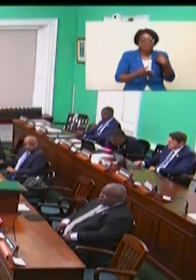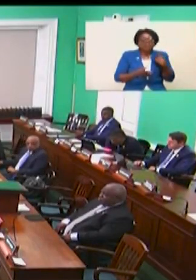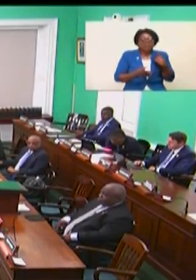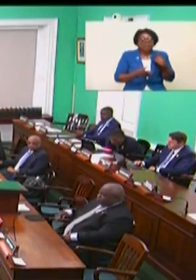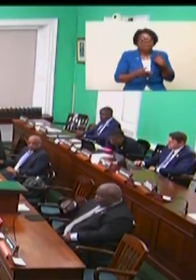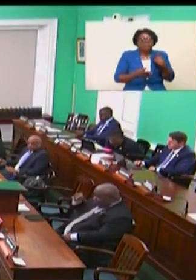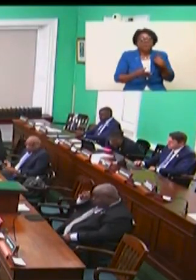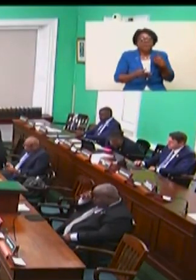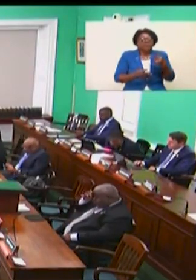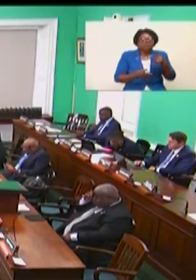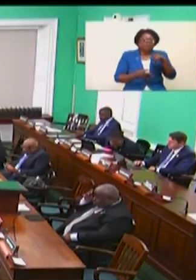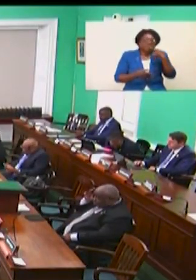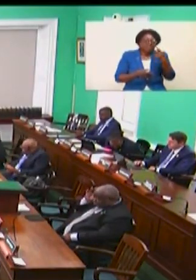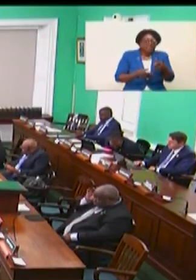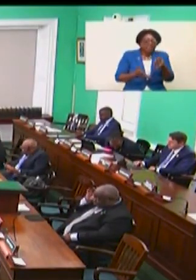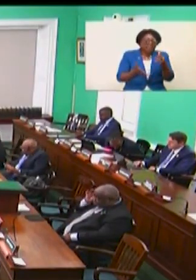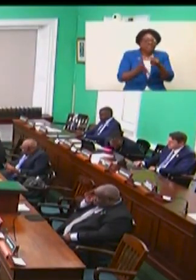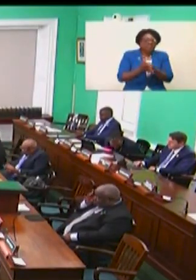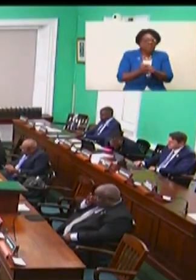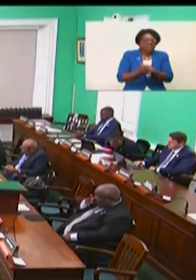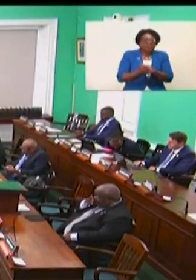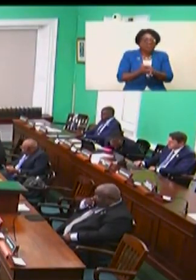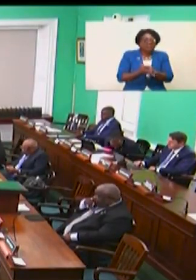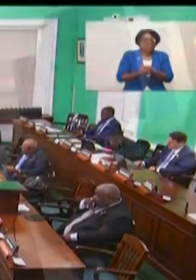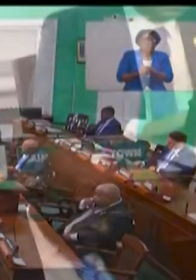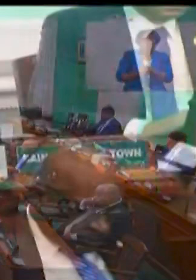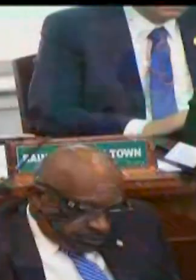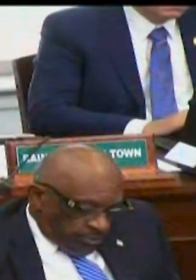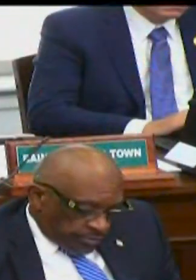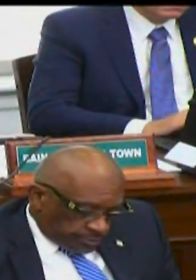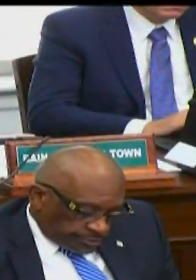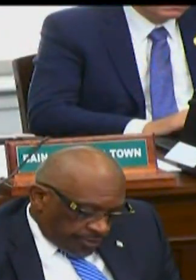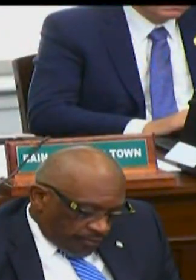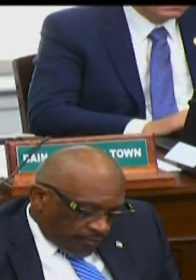his repetition, unfortunately, forced me to my feet.